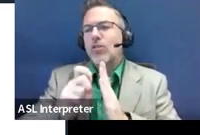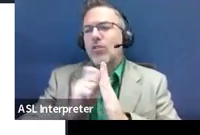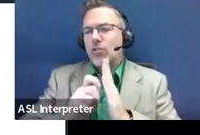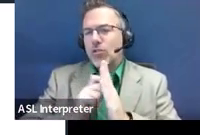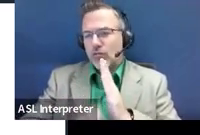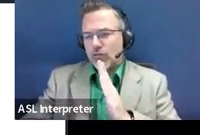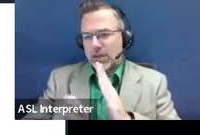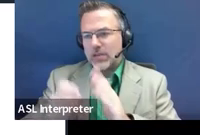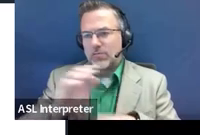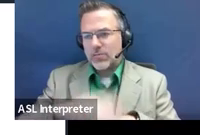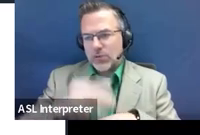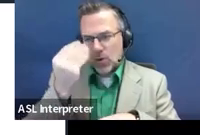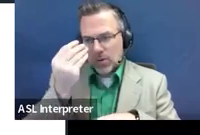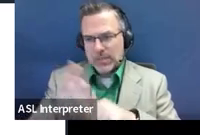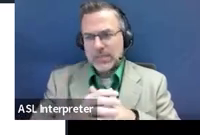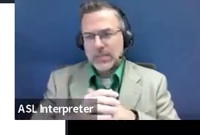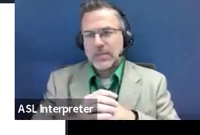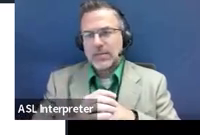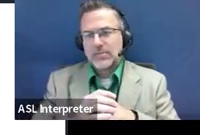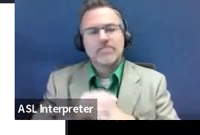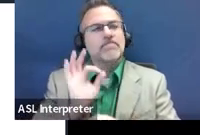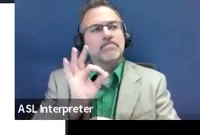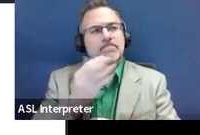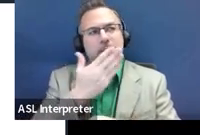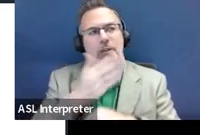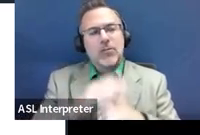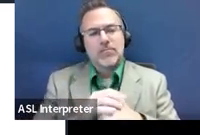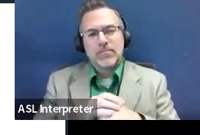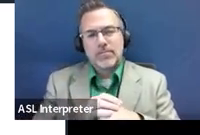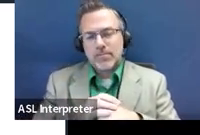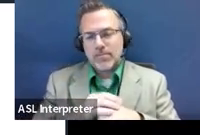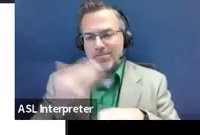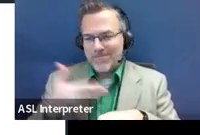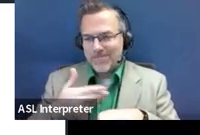to the written notice. Thank you. You're welcome.